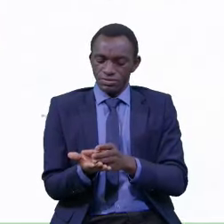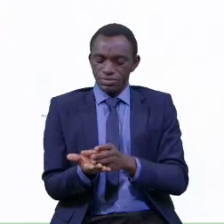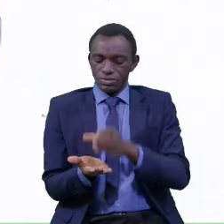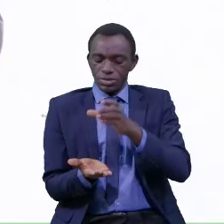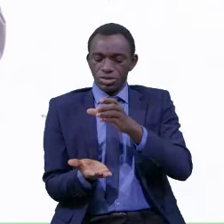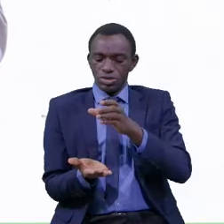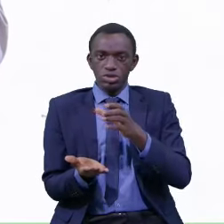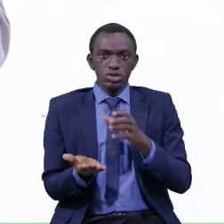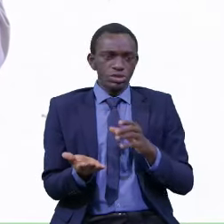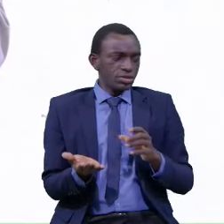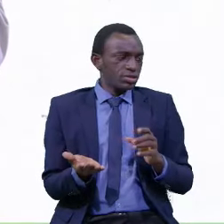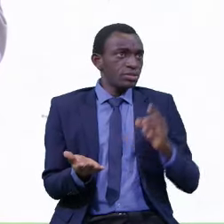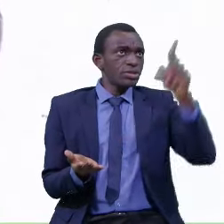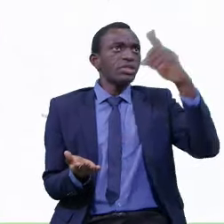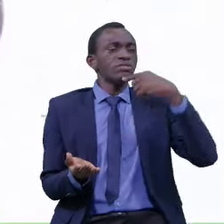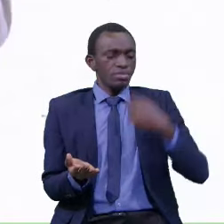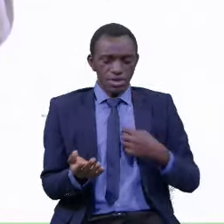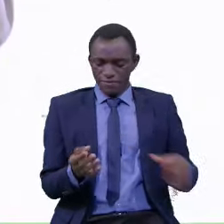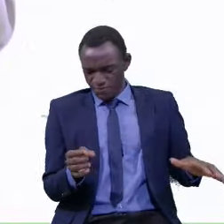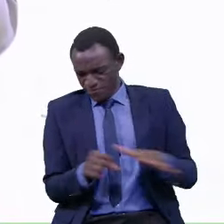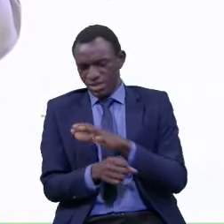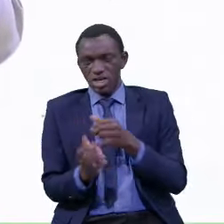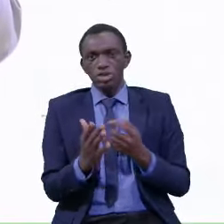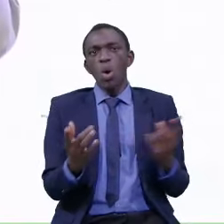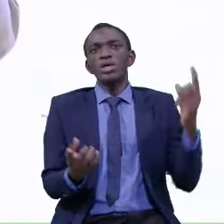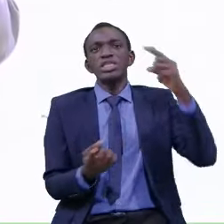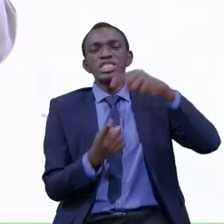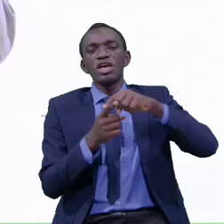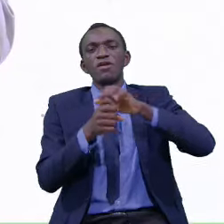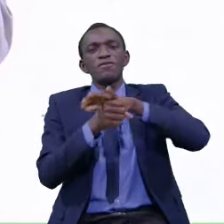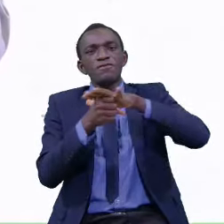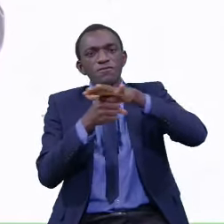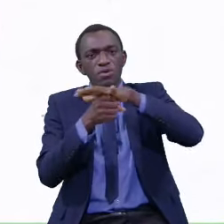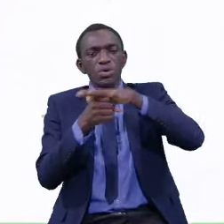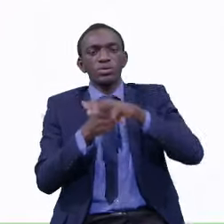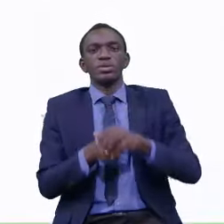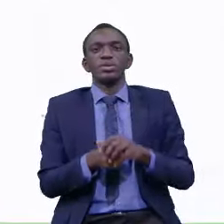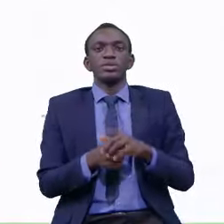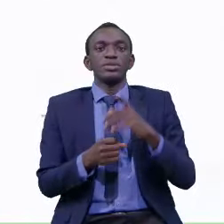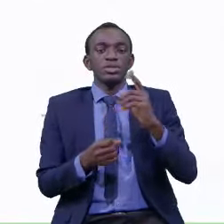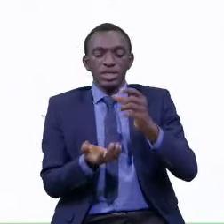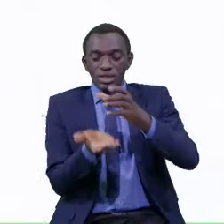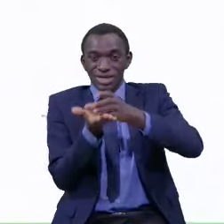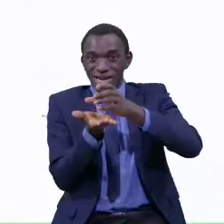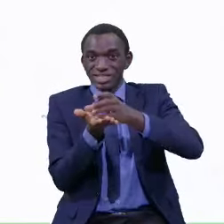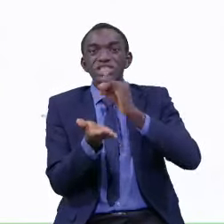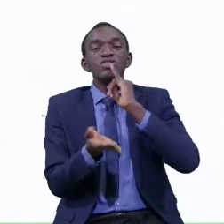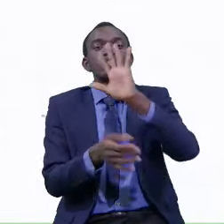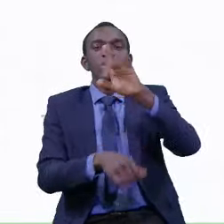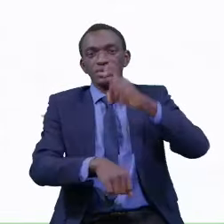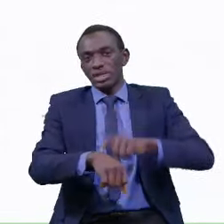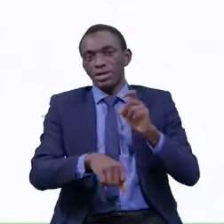it up until it is full. The glass is your time. And the time